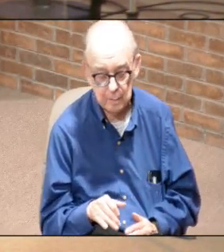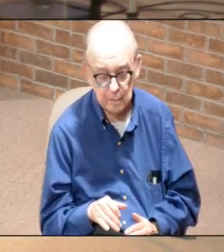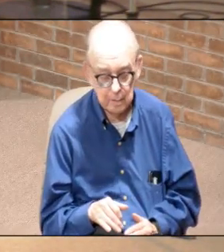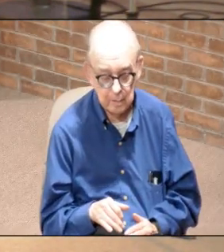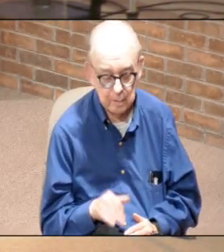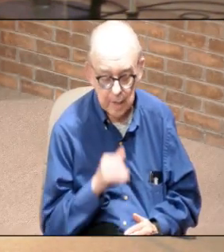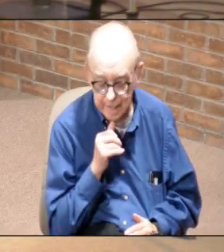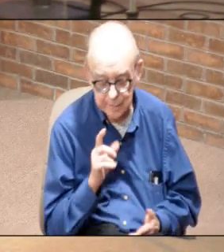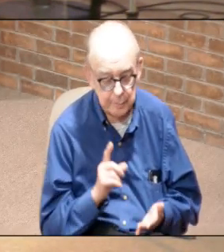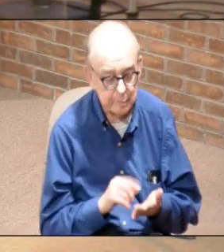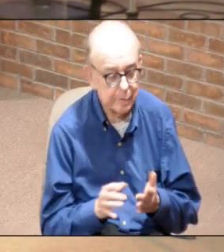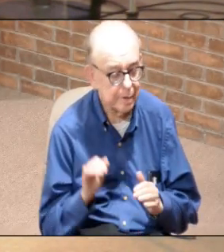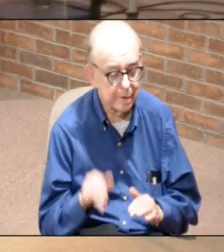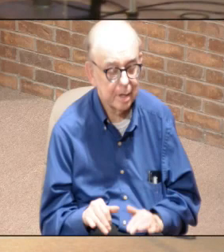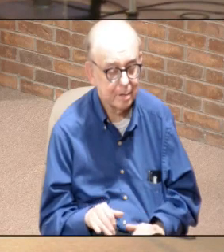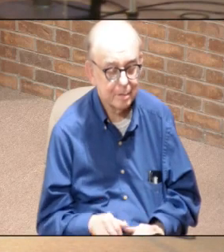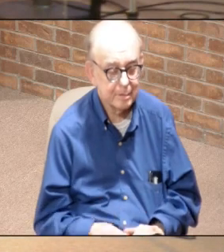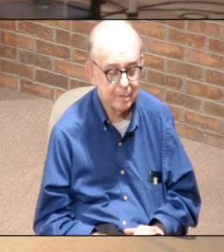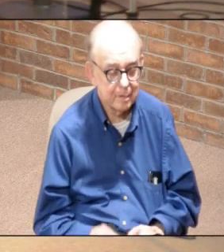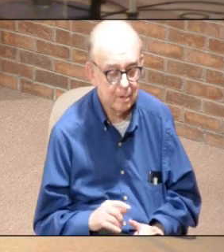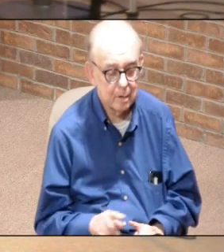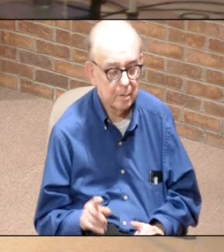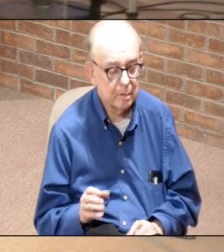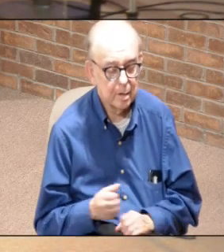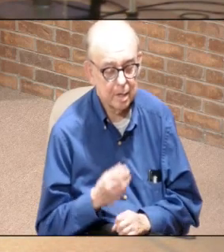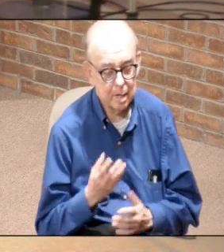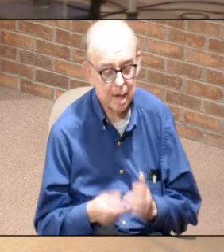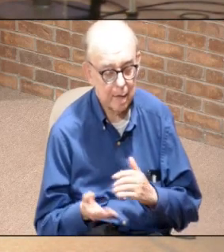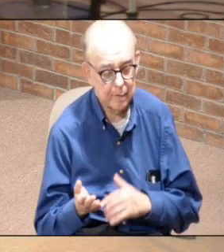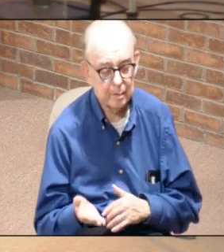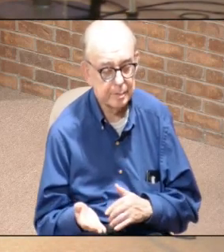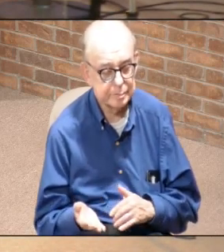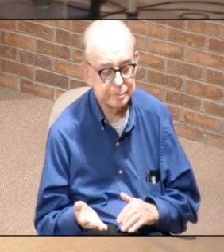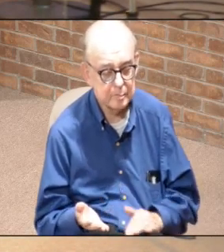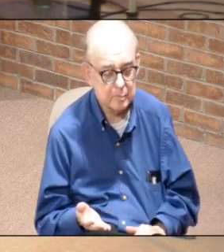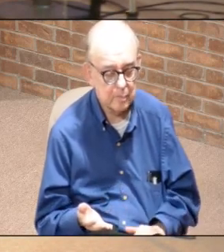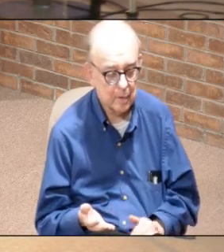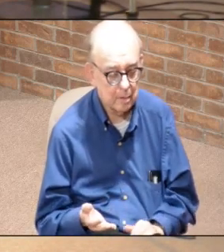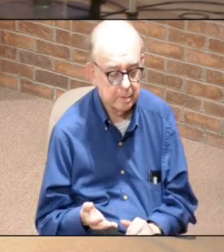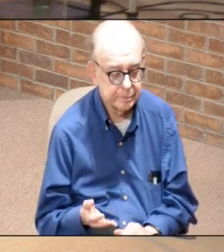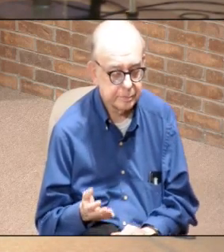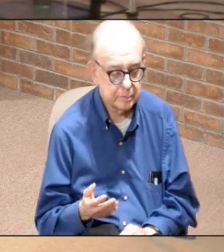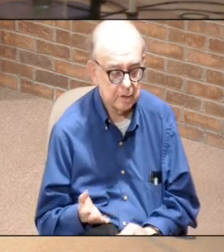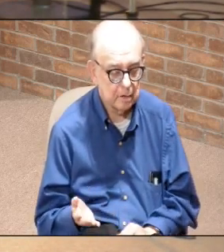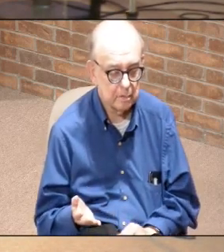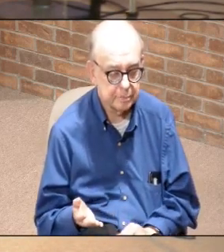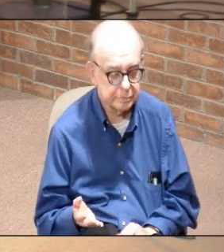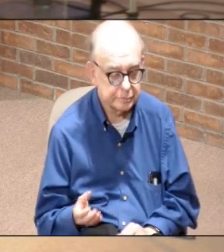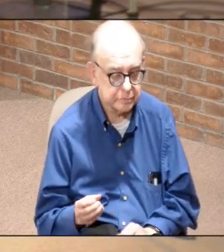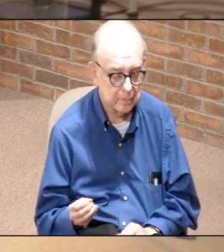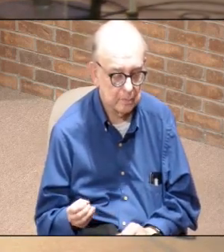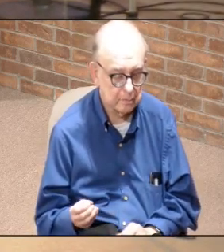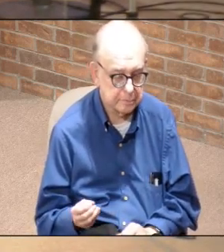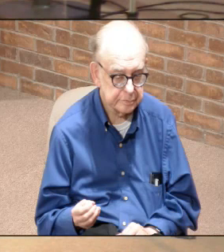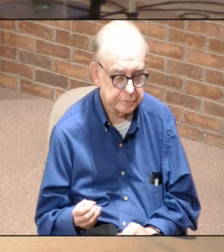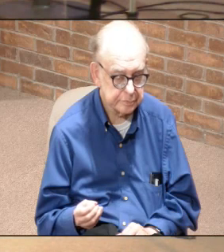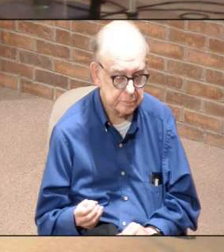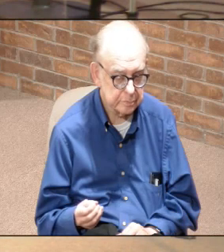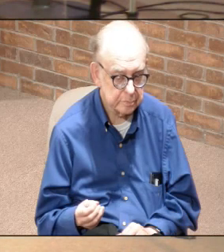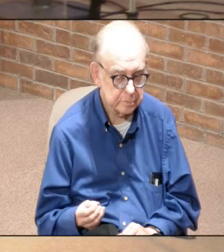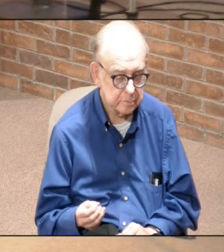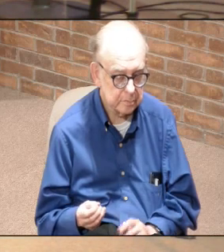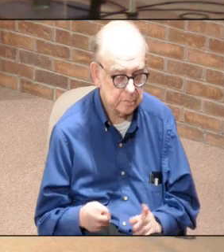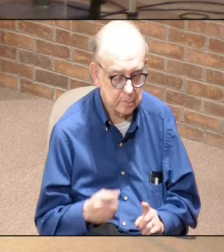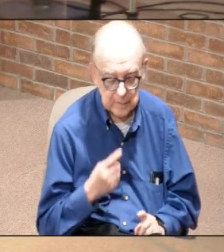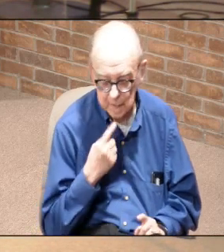been published, you know, but they got to get it out there and get these things. And so